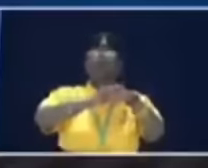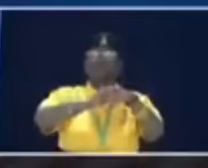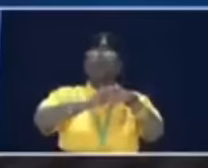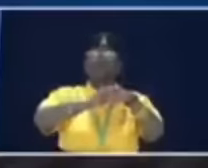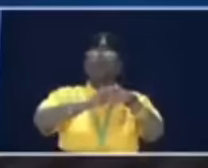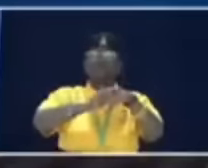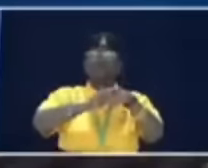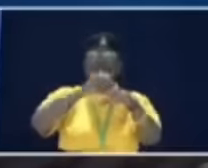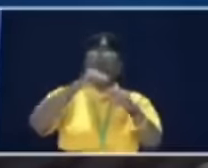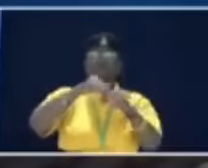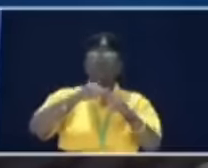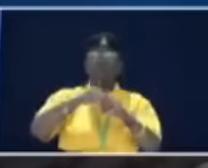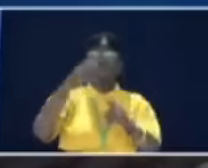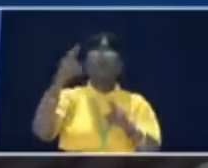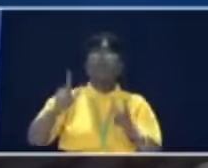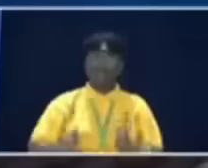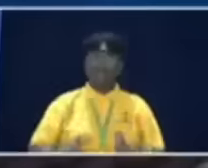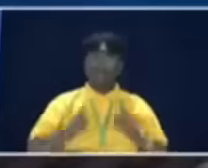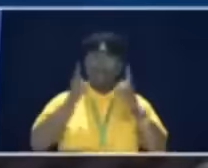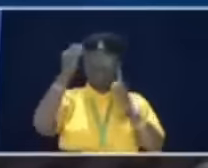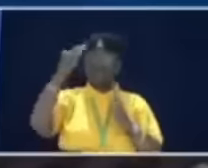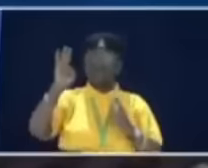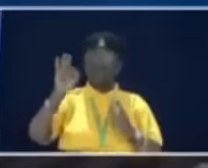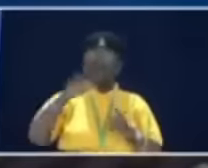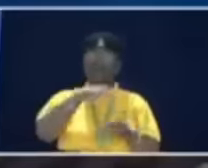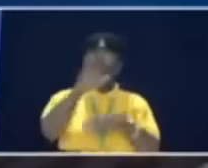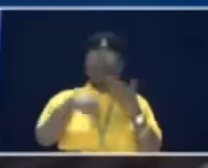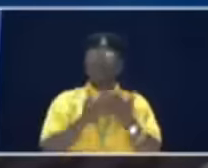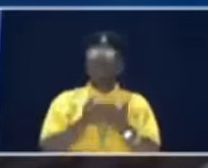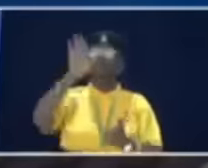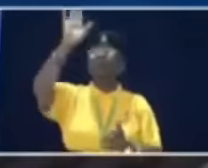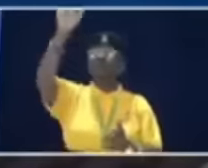in the lives of all your children,